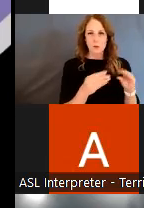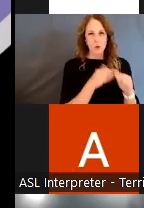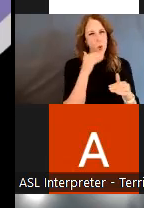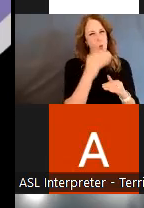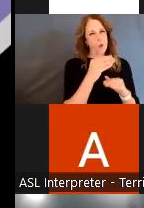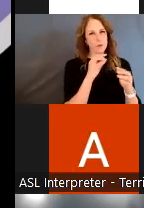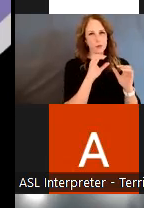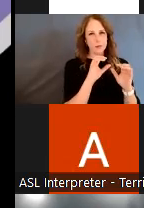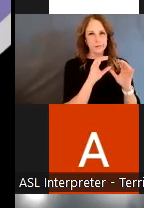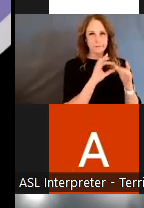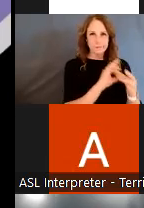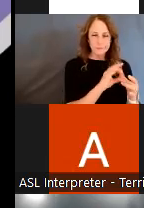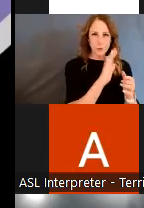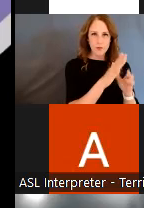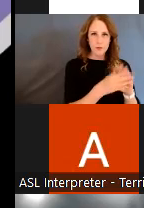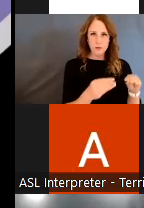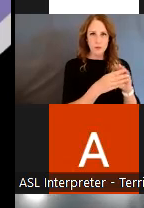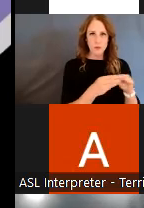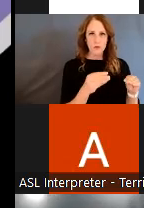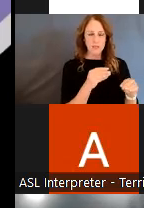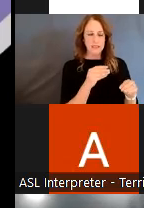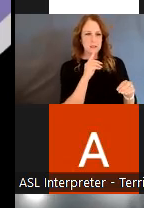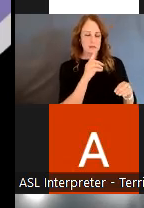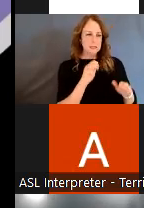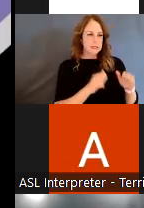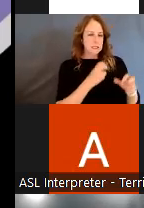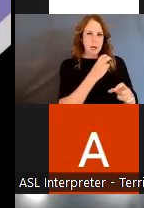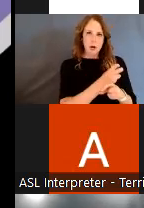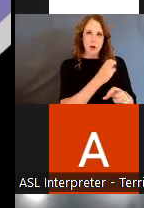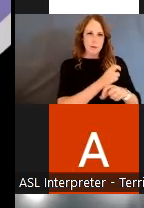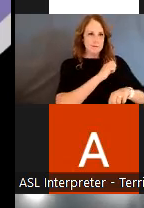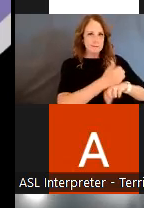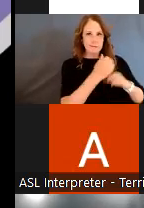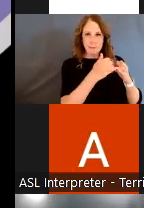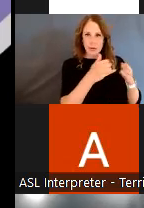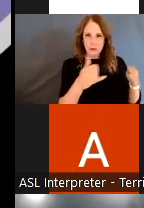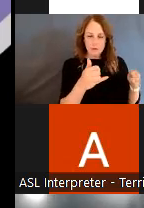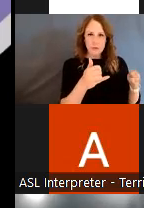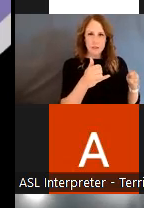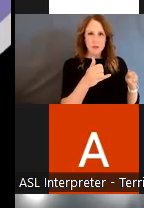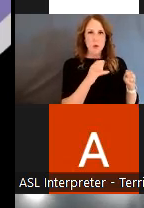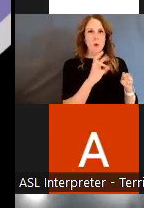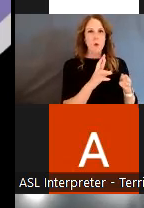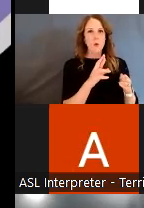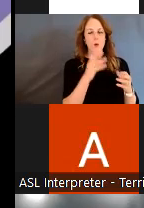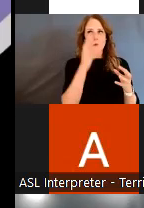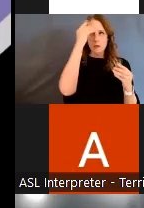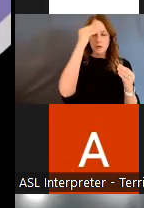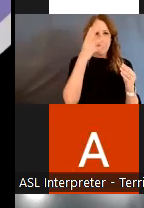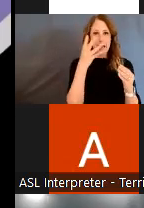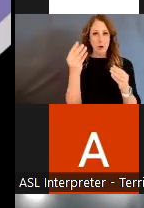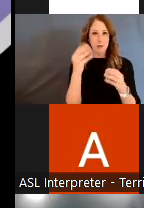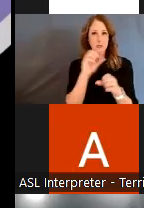in maintaining professional boundaries, and being overly preoccupied with thoughts of the survivor outside of the